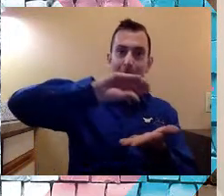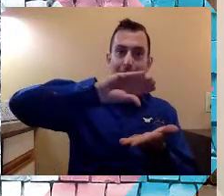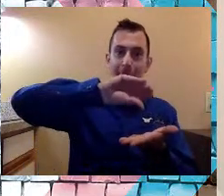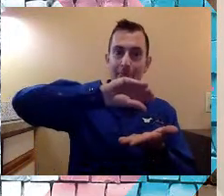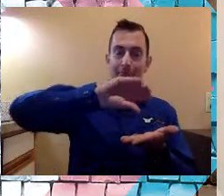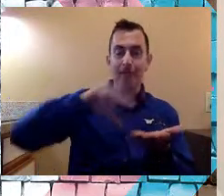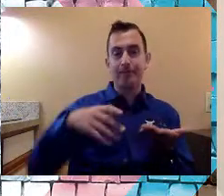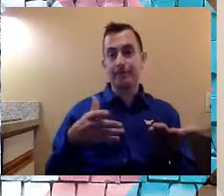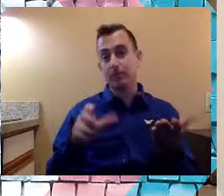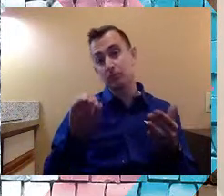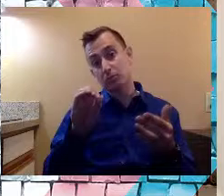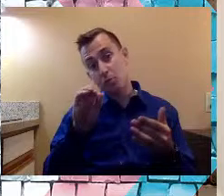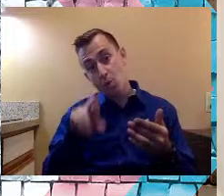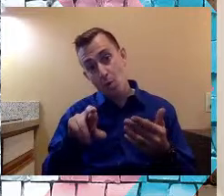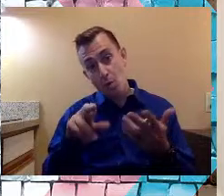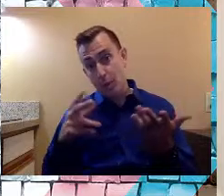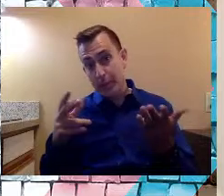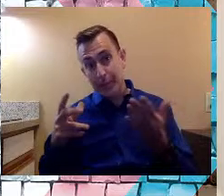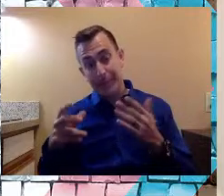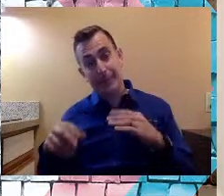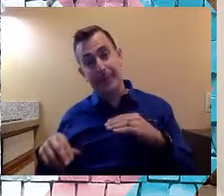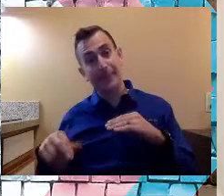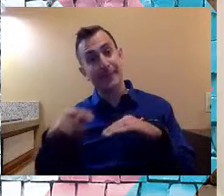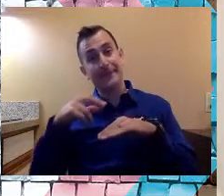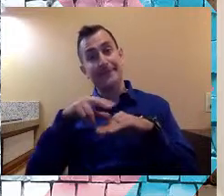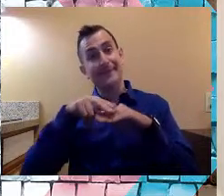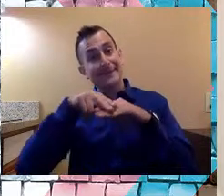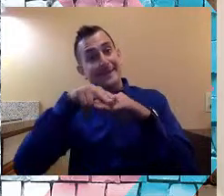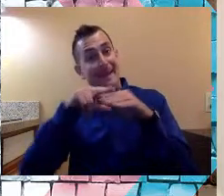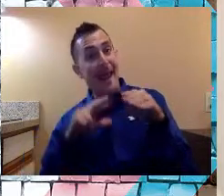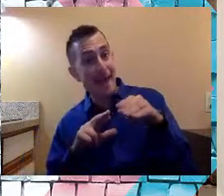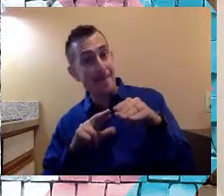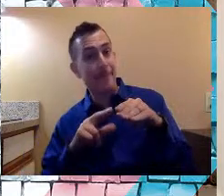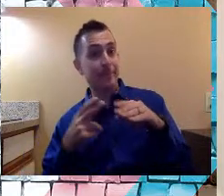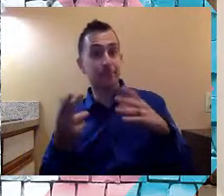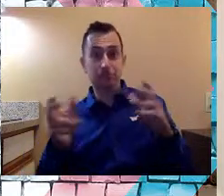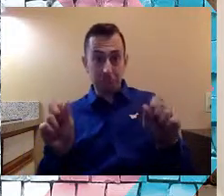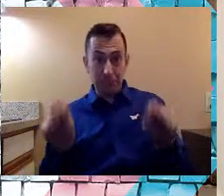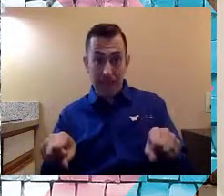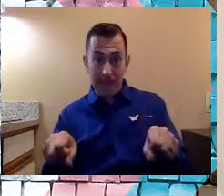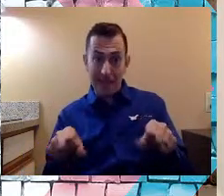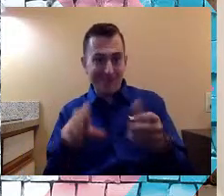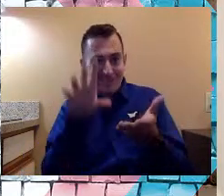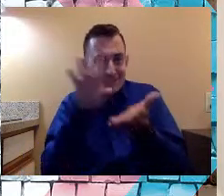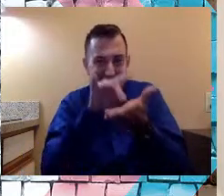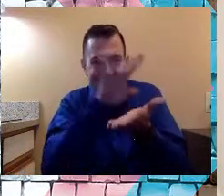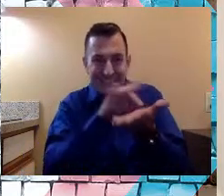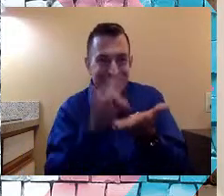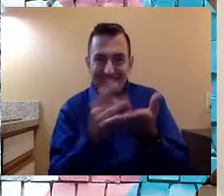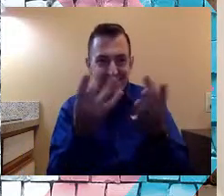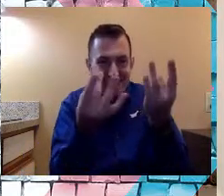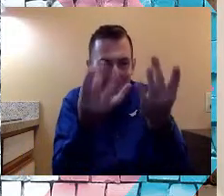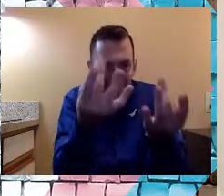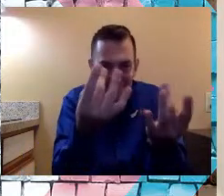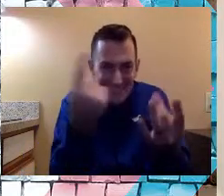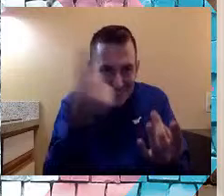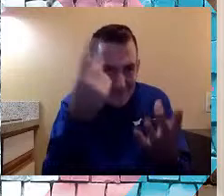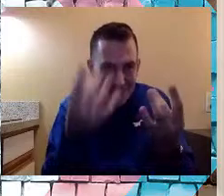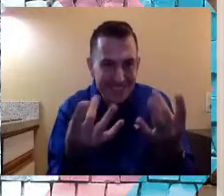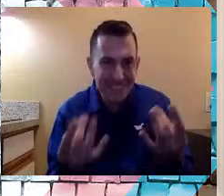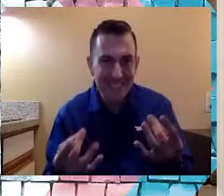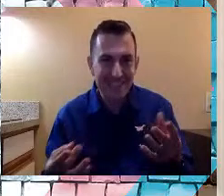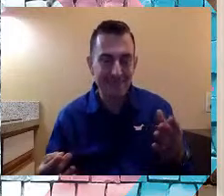tape, or you could use glitter glue. Anything that's sticky, whatever sticky stuff you like. So I'm choosing to use the glue stick. I think it works